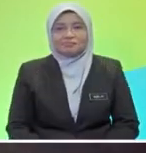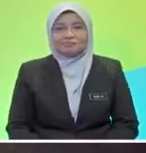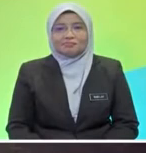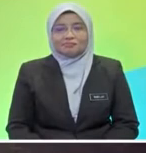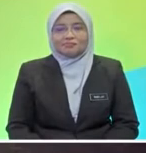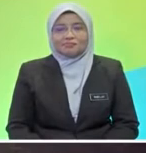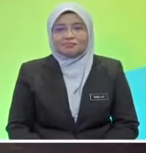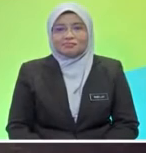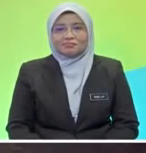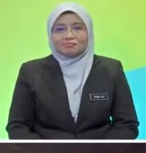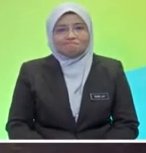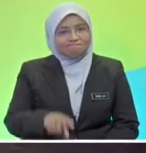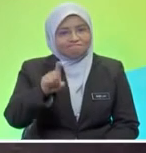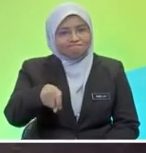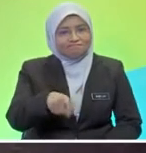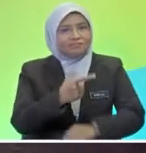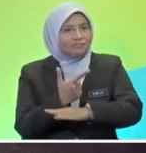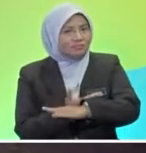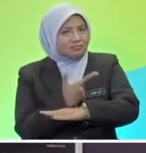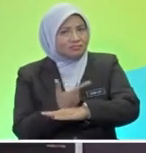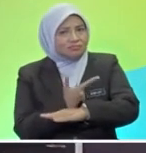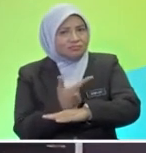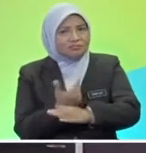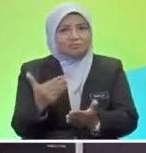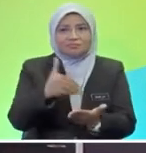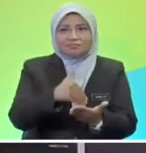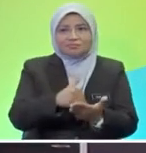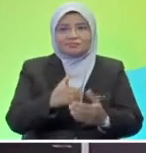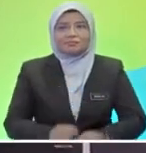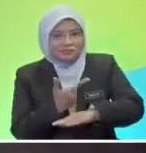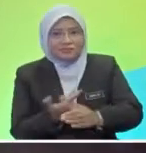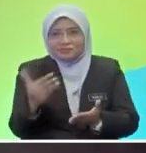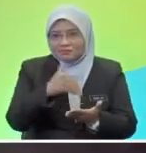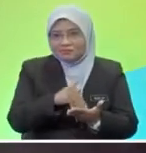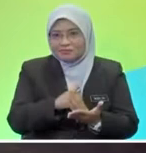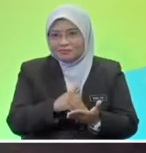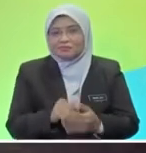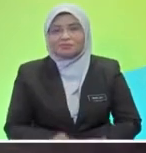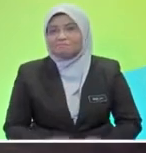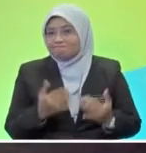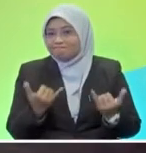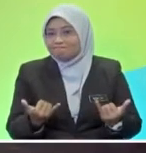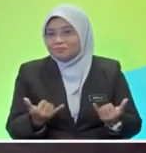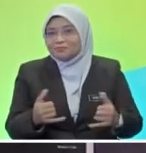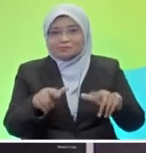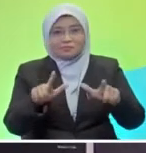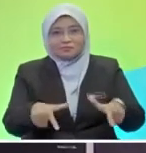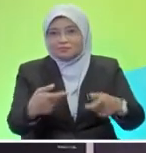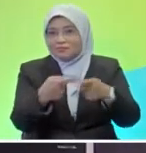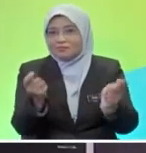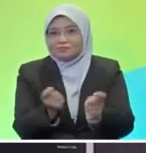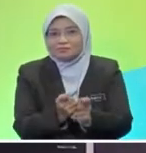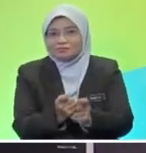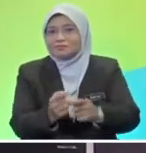do need to practice. But I think since I can't do it, I'm going to put it here since I